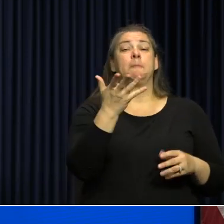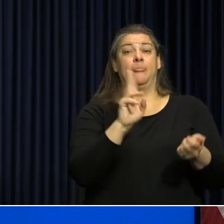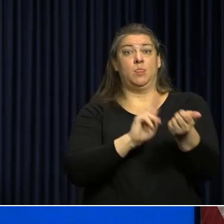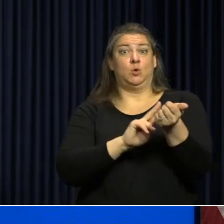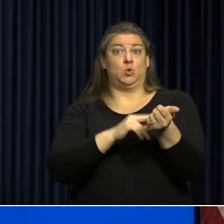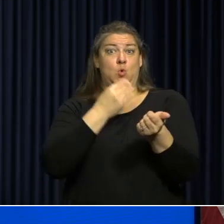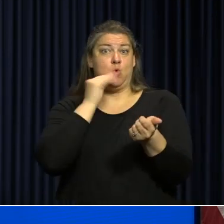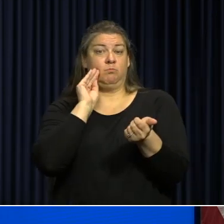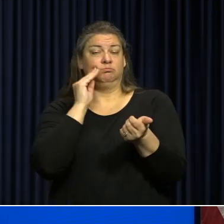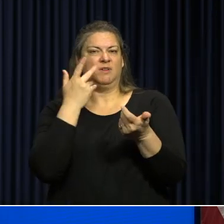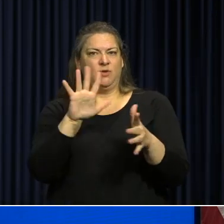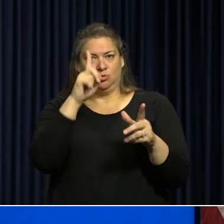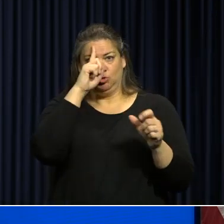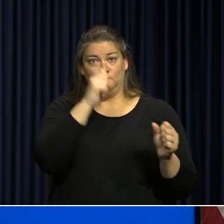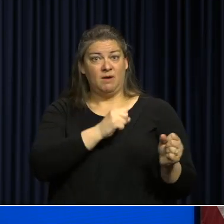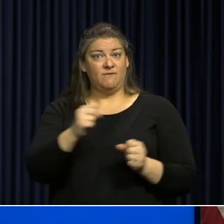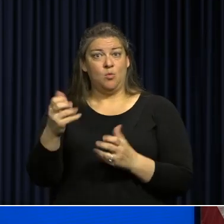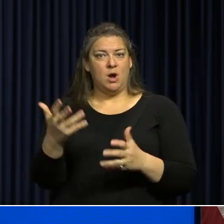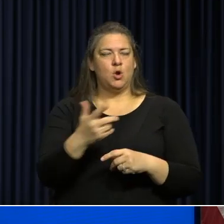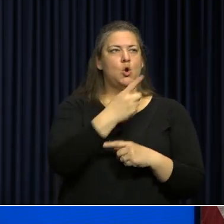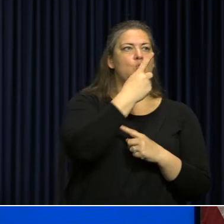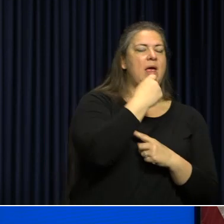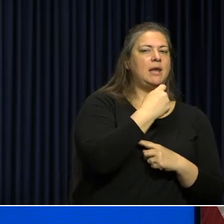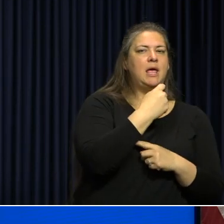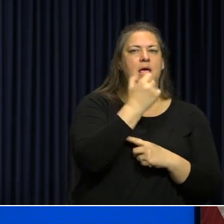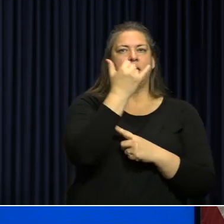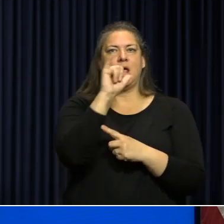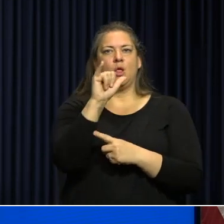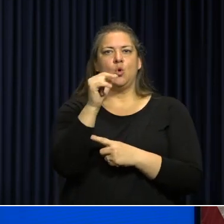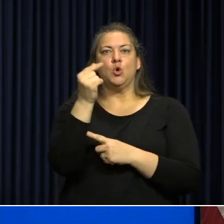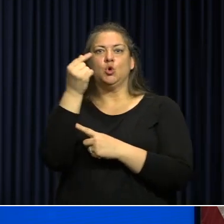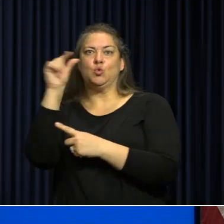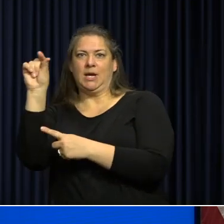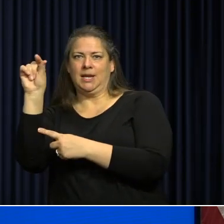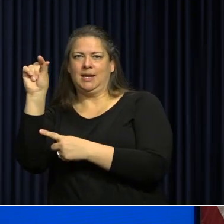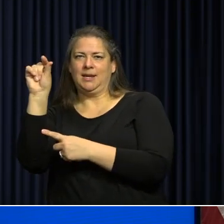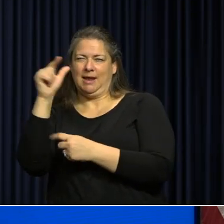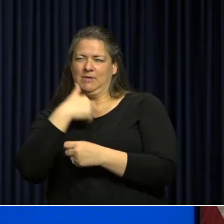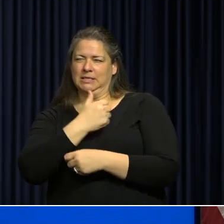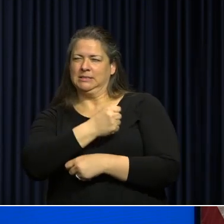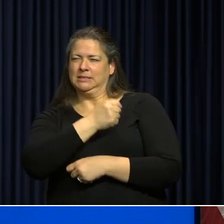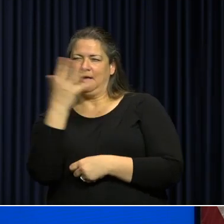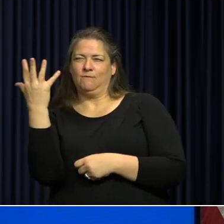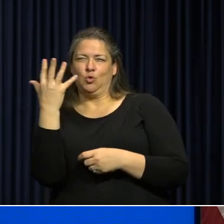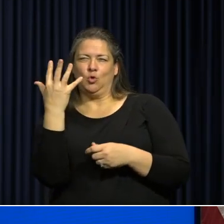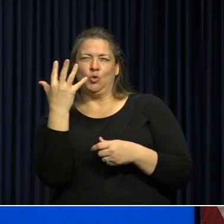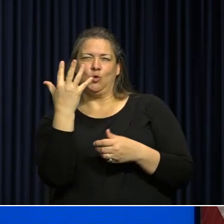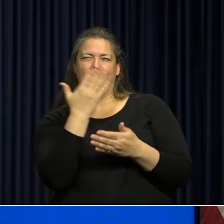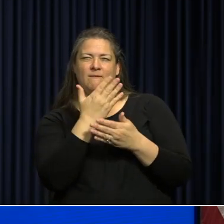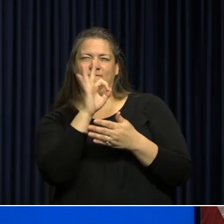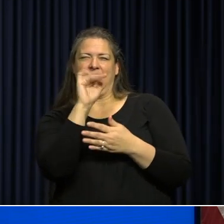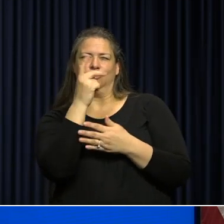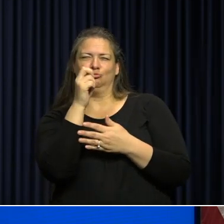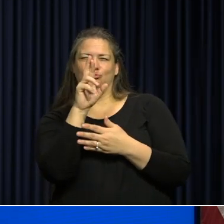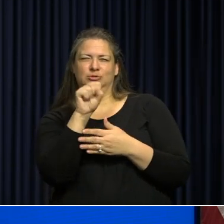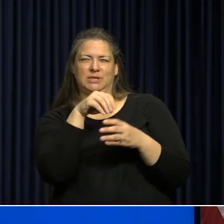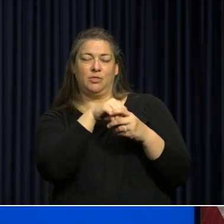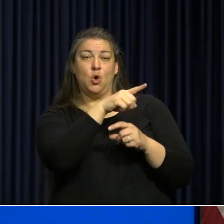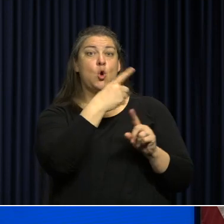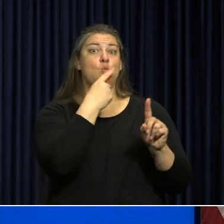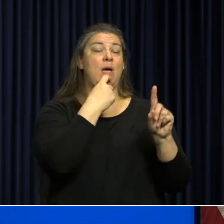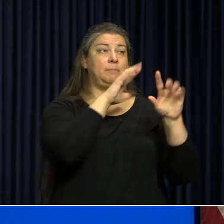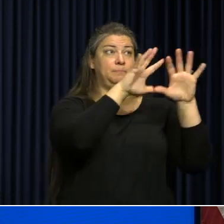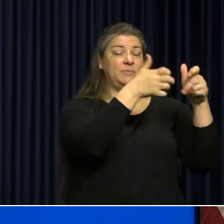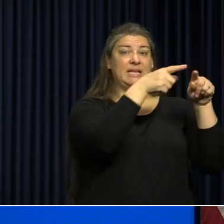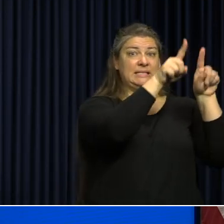become stratified into red, yellow, and green categories based on several factors. We'll test those in the red category first.